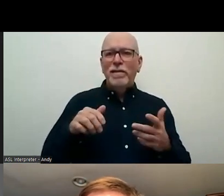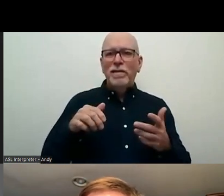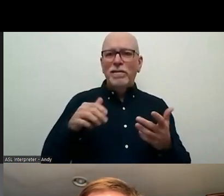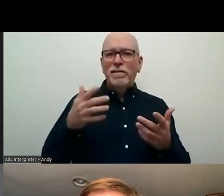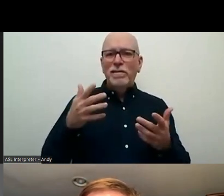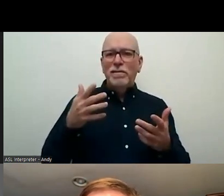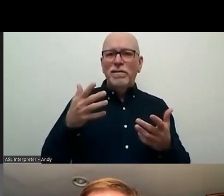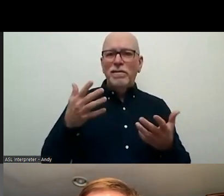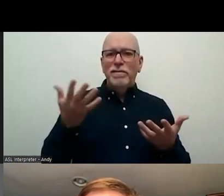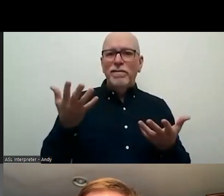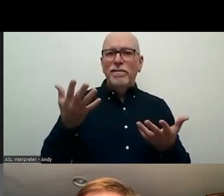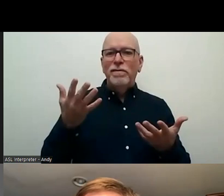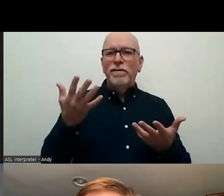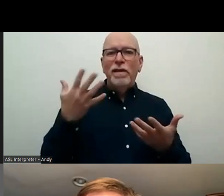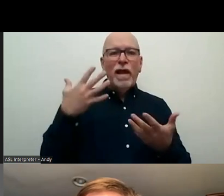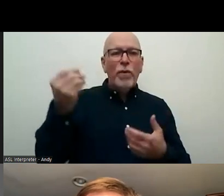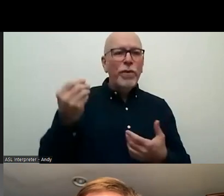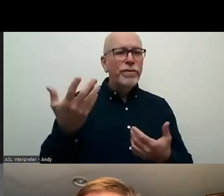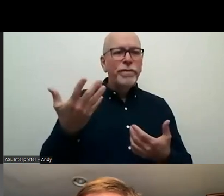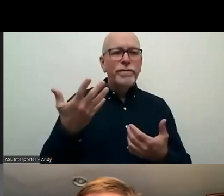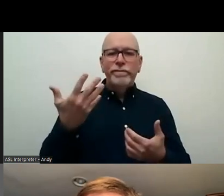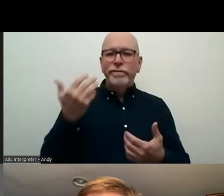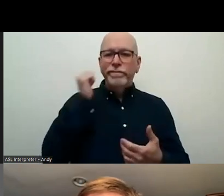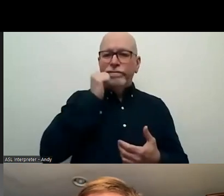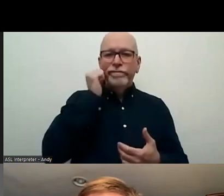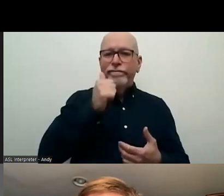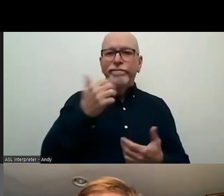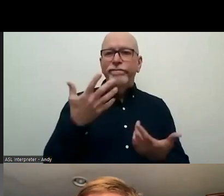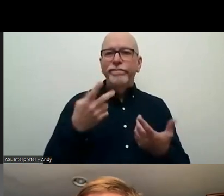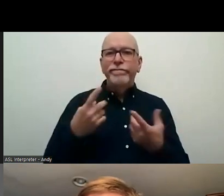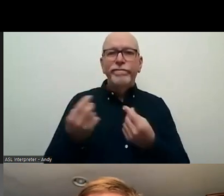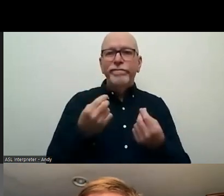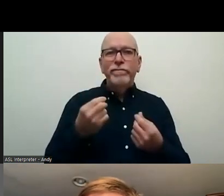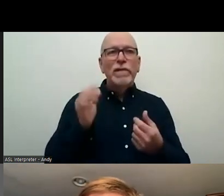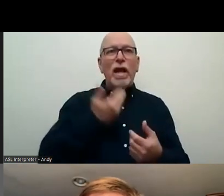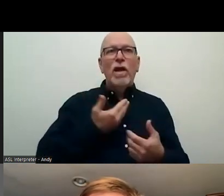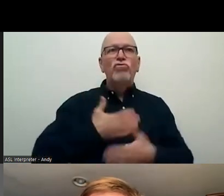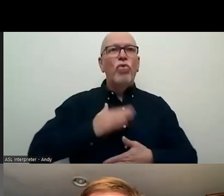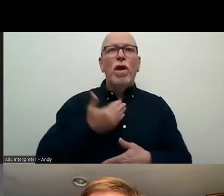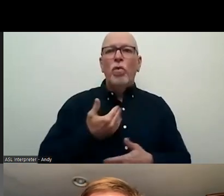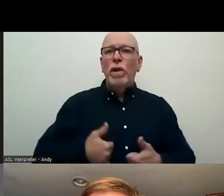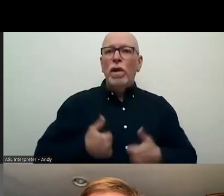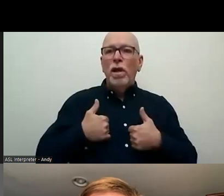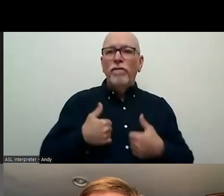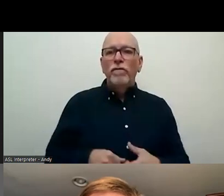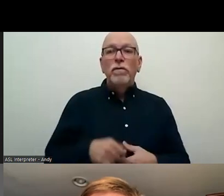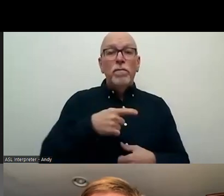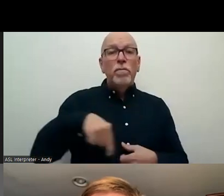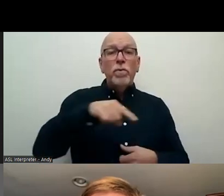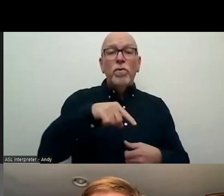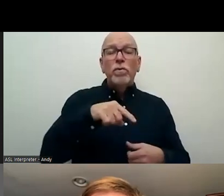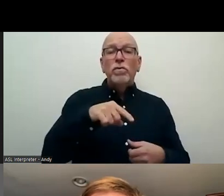be out on a regular basis in our day-to-day lives um those of us who